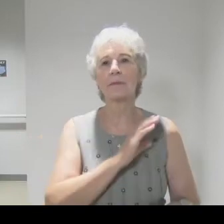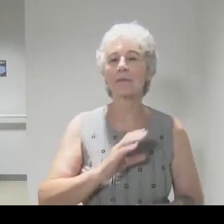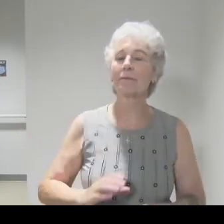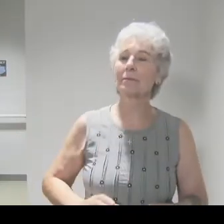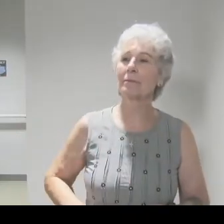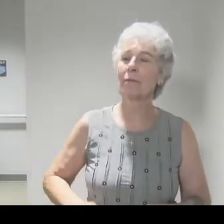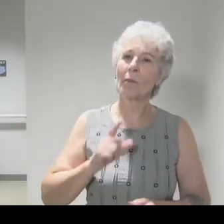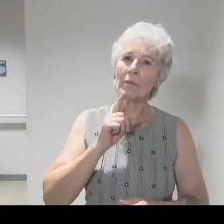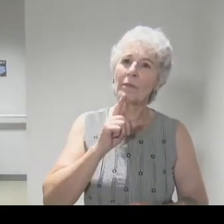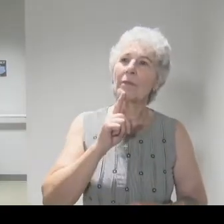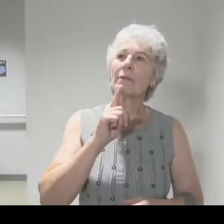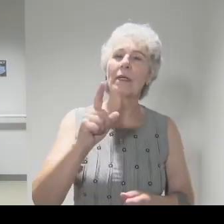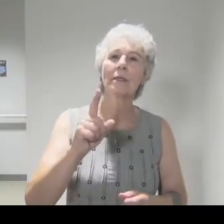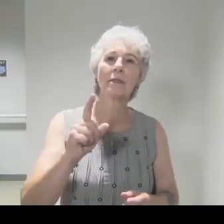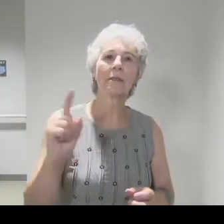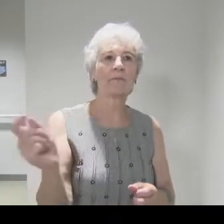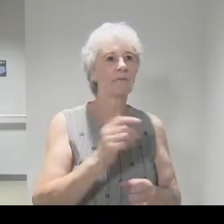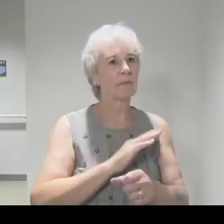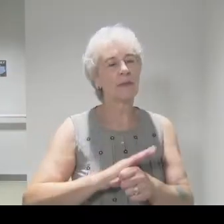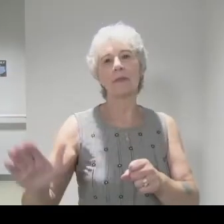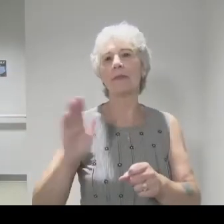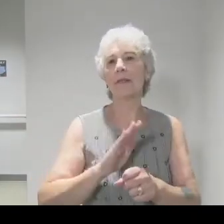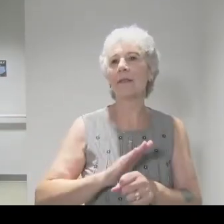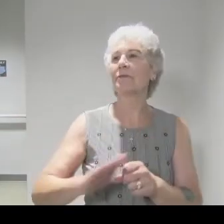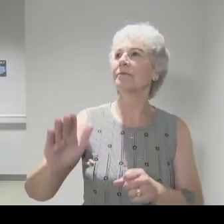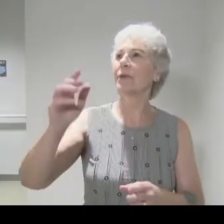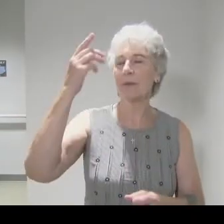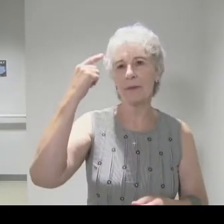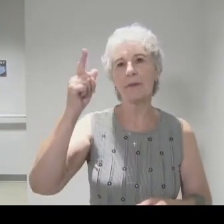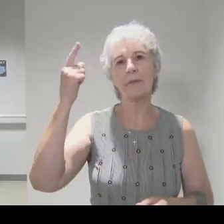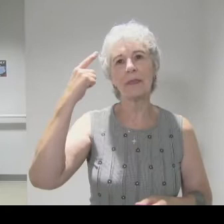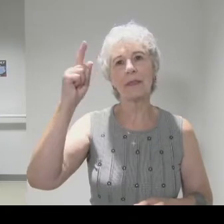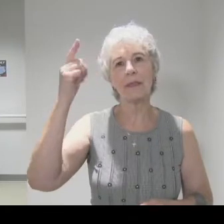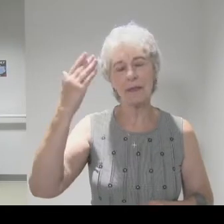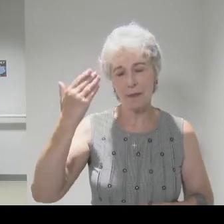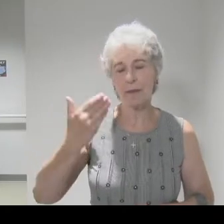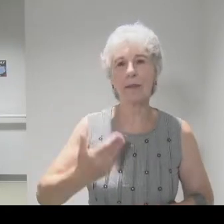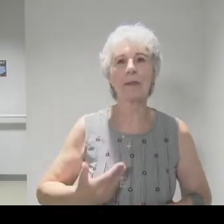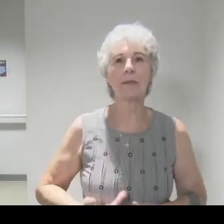Christ is enough for me.